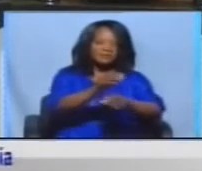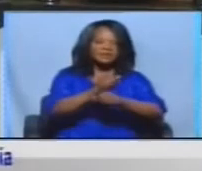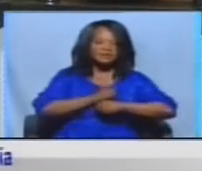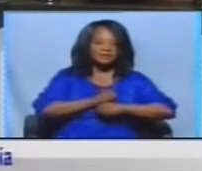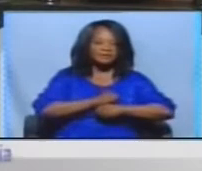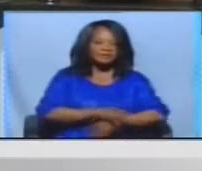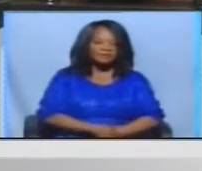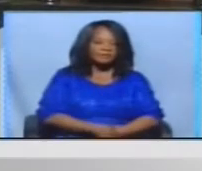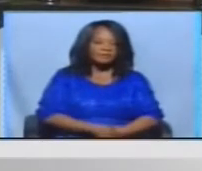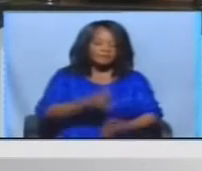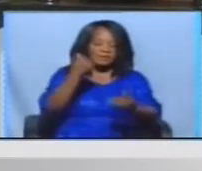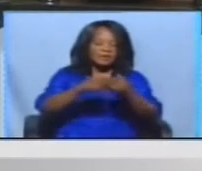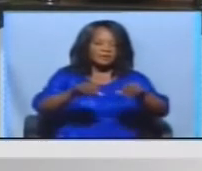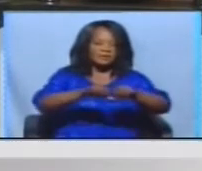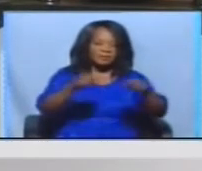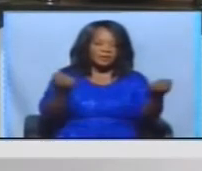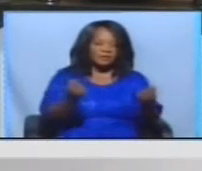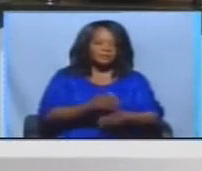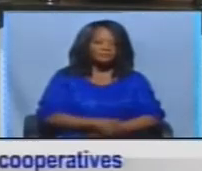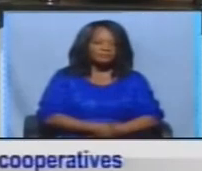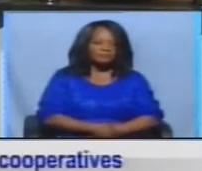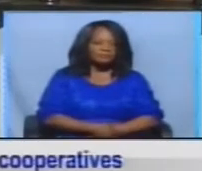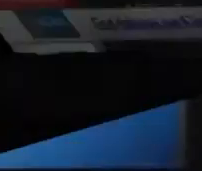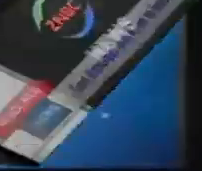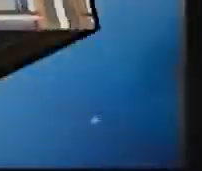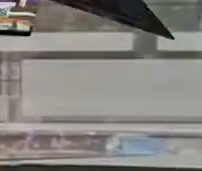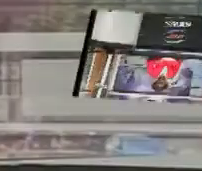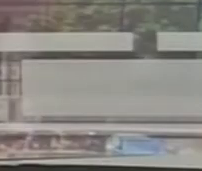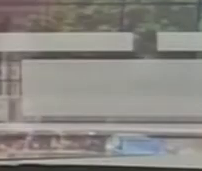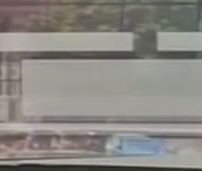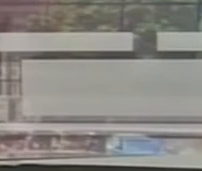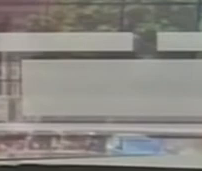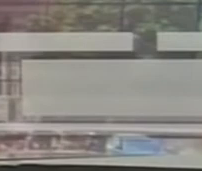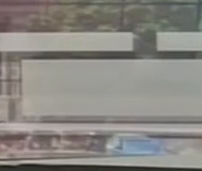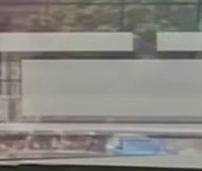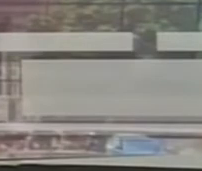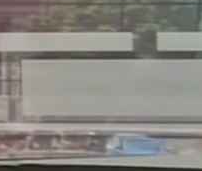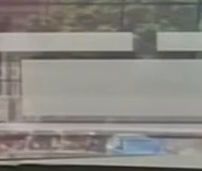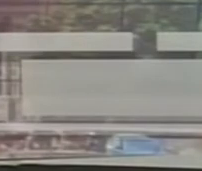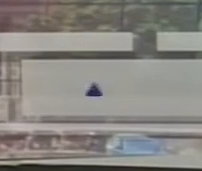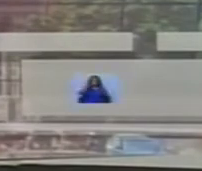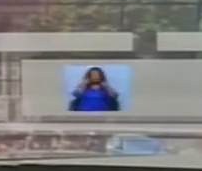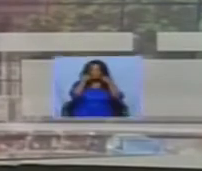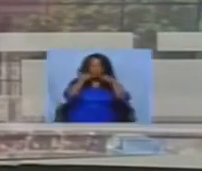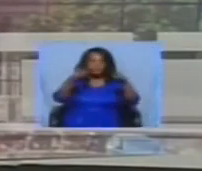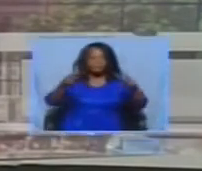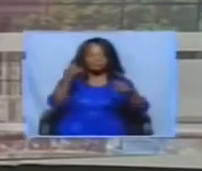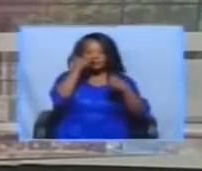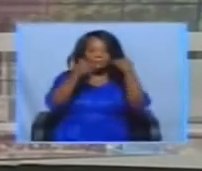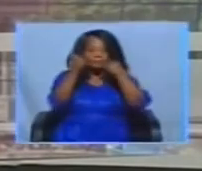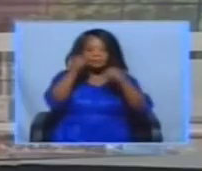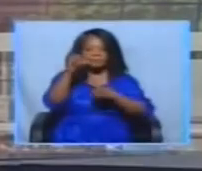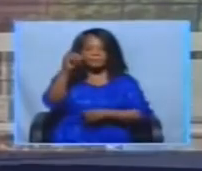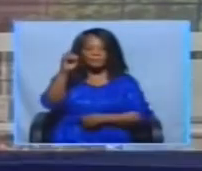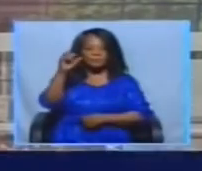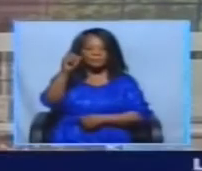We break for our last commercials and we'll be right back. Stay with us. And now the rest of the news. The criminal session of the High Court